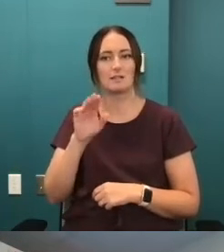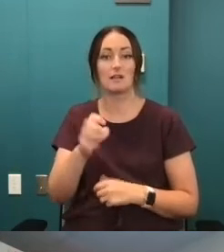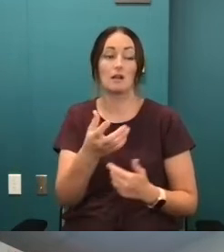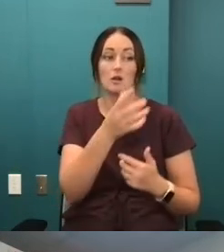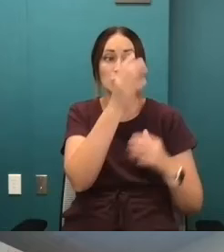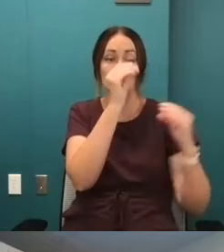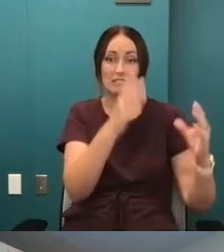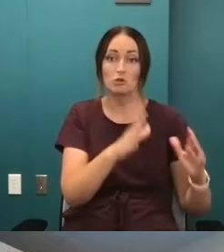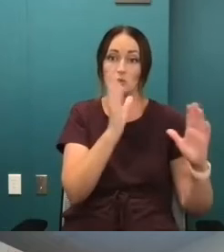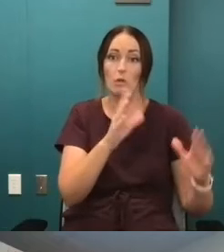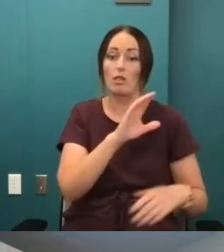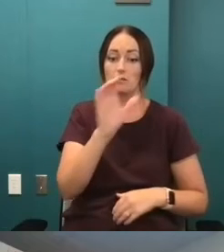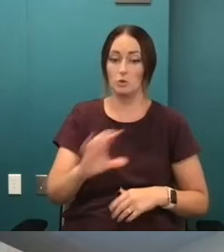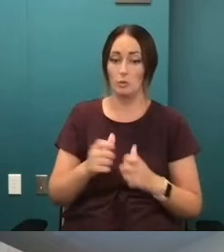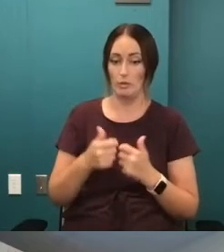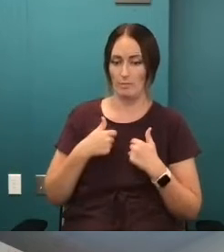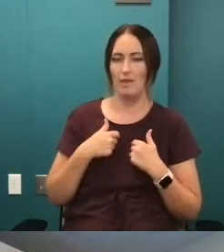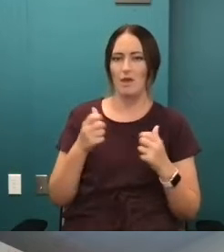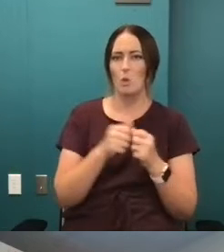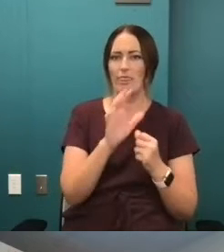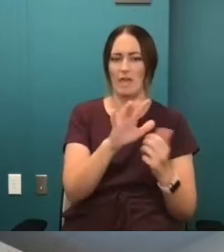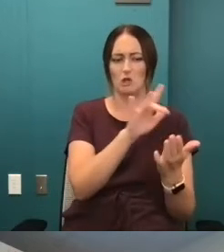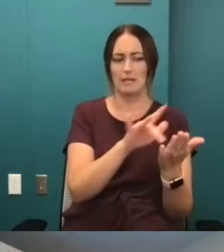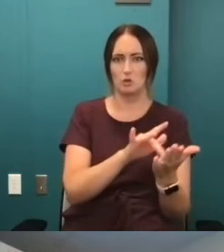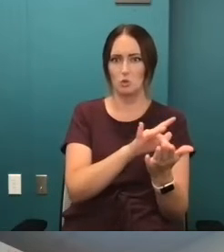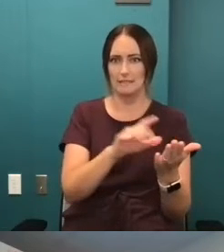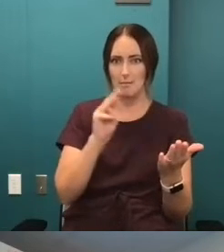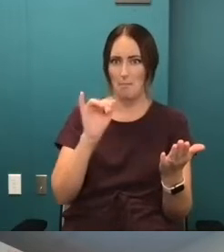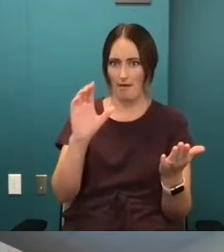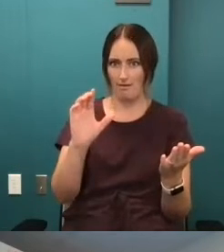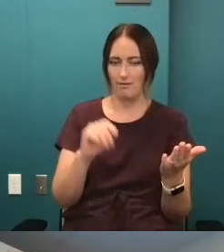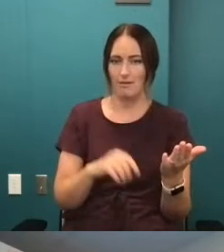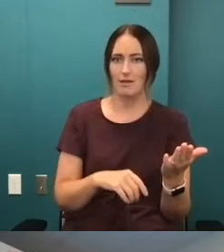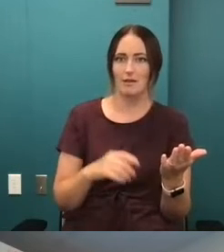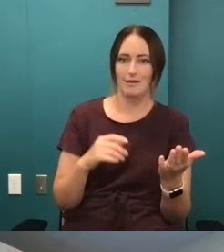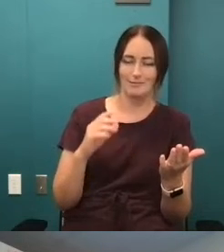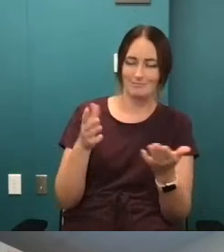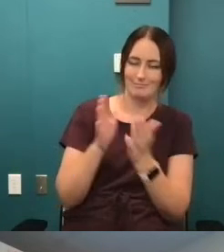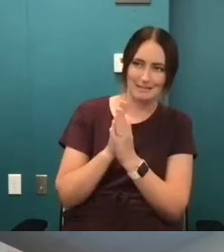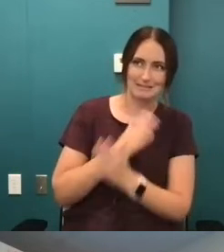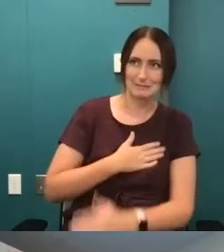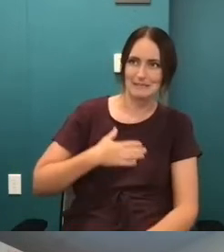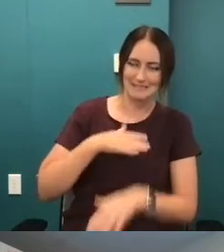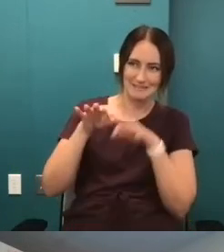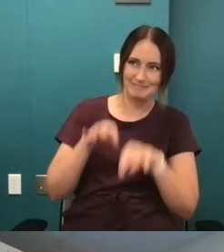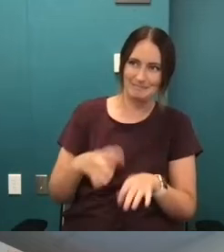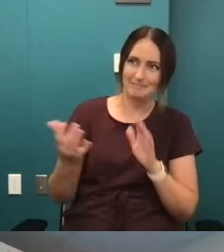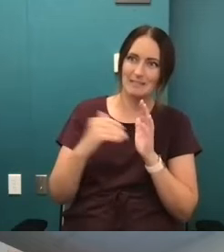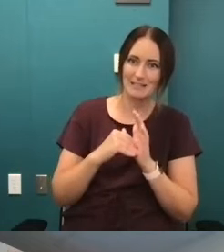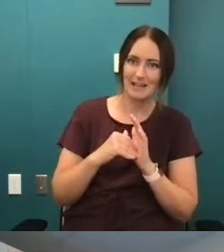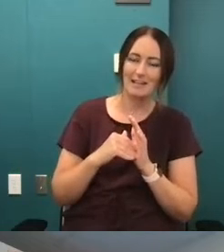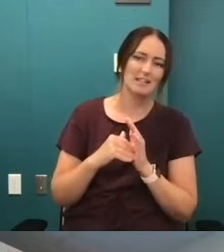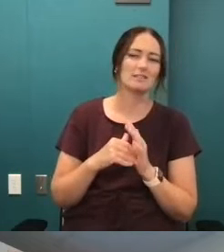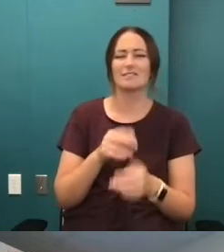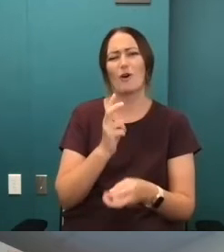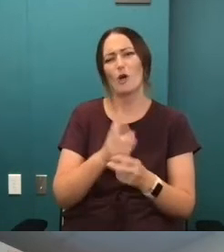mics and ask me, to go through again, because it's really hard to learn everything the